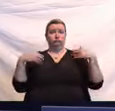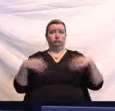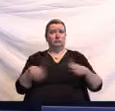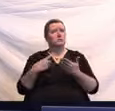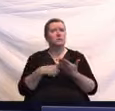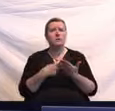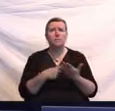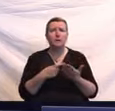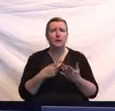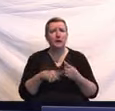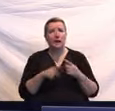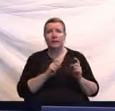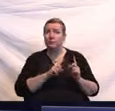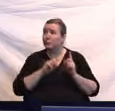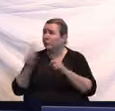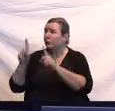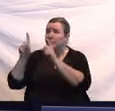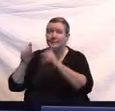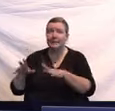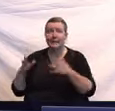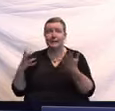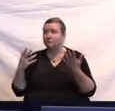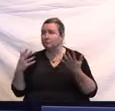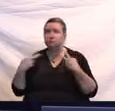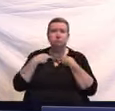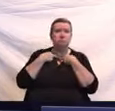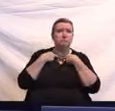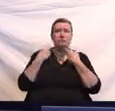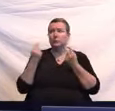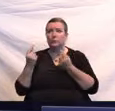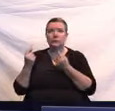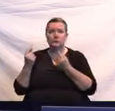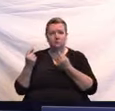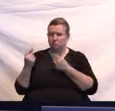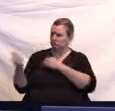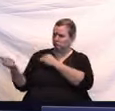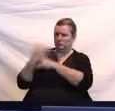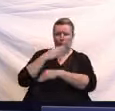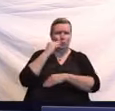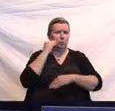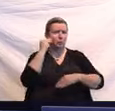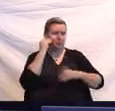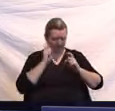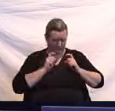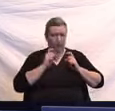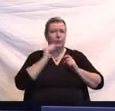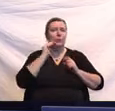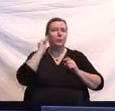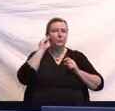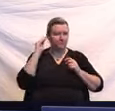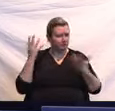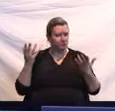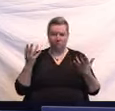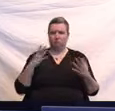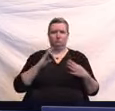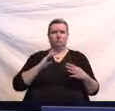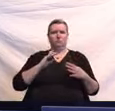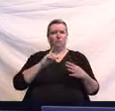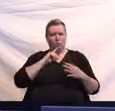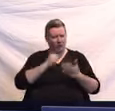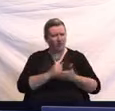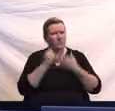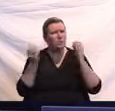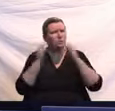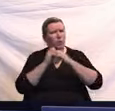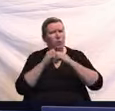site. This federally funded in-home alternative helps expand testing options for anyone